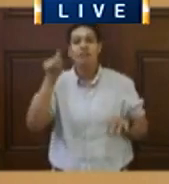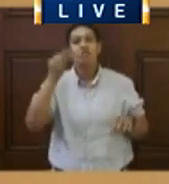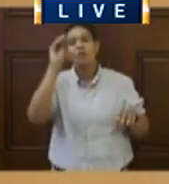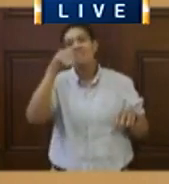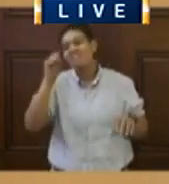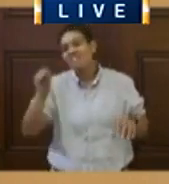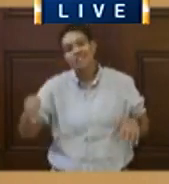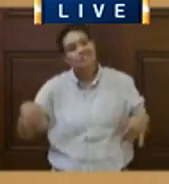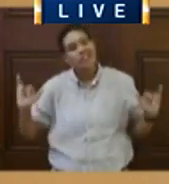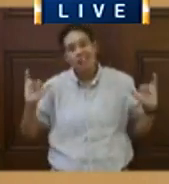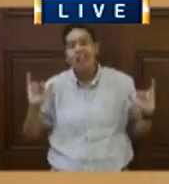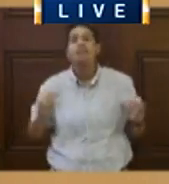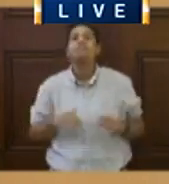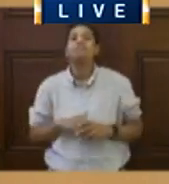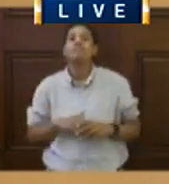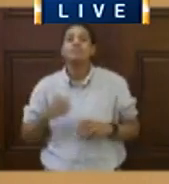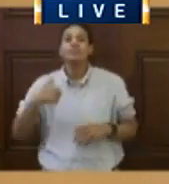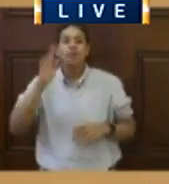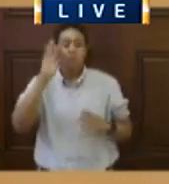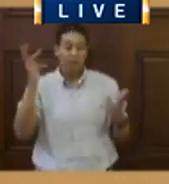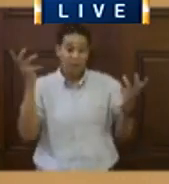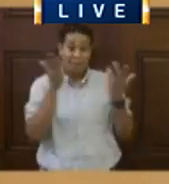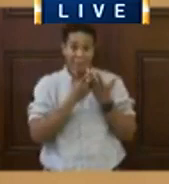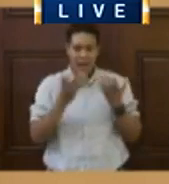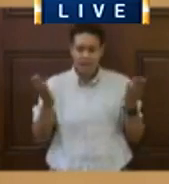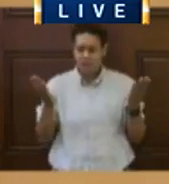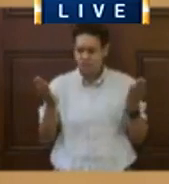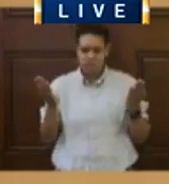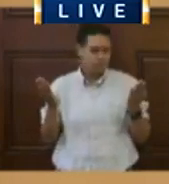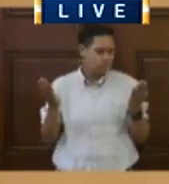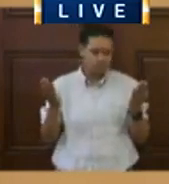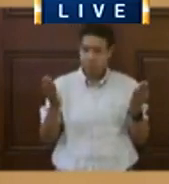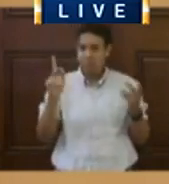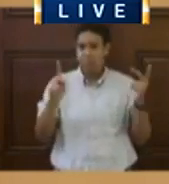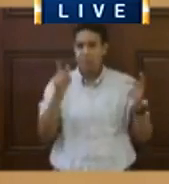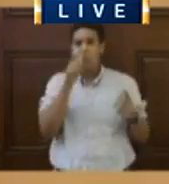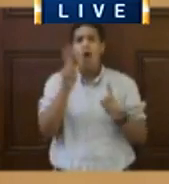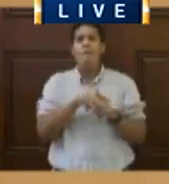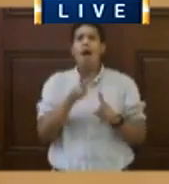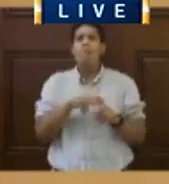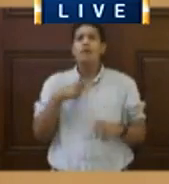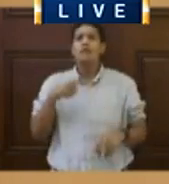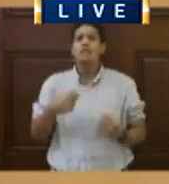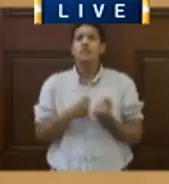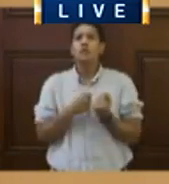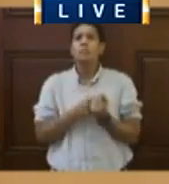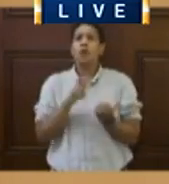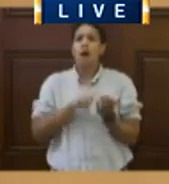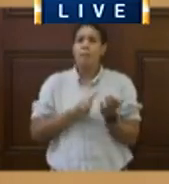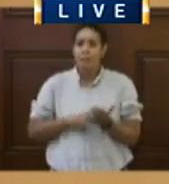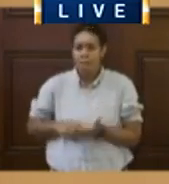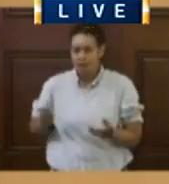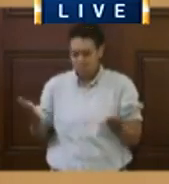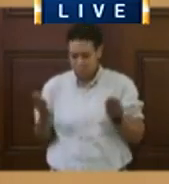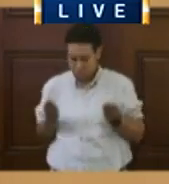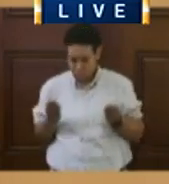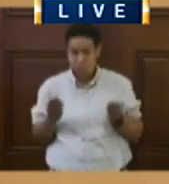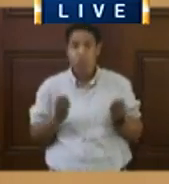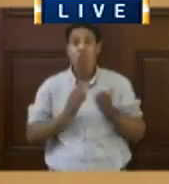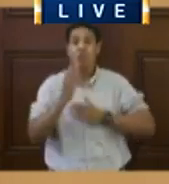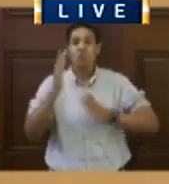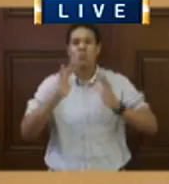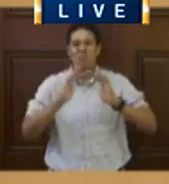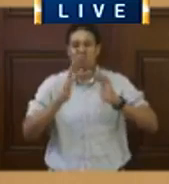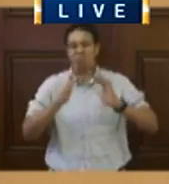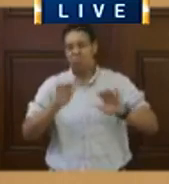event. And we will match that against the applications that are received, and that will all happen electronically. And once that